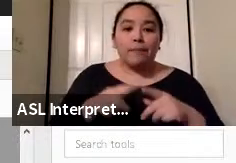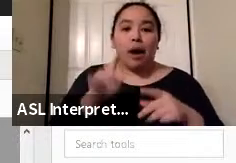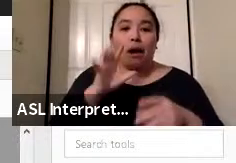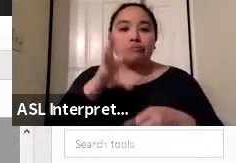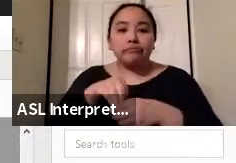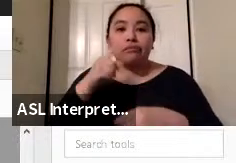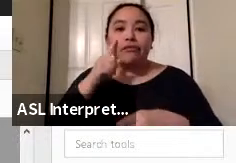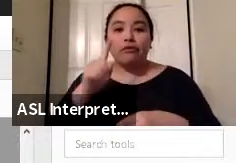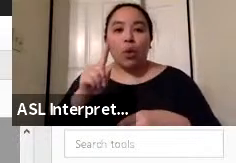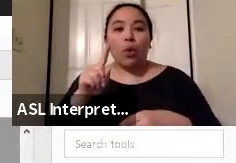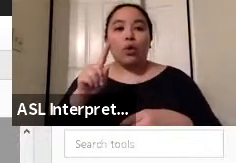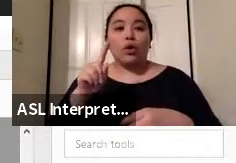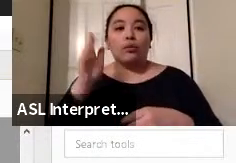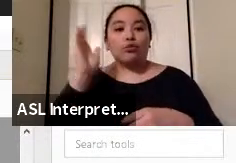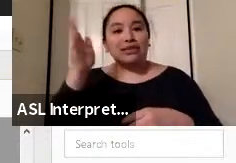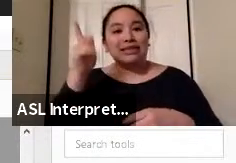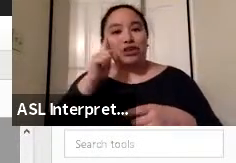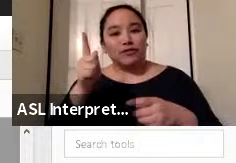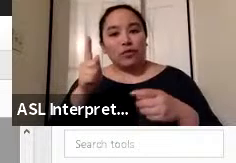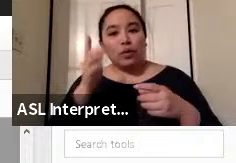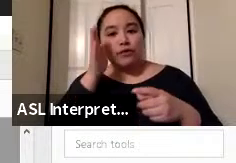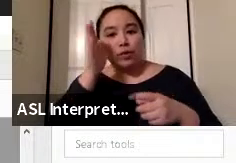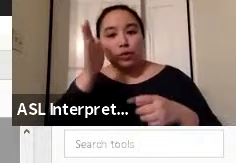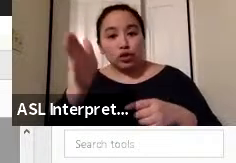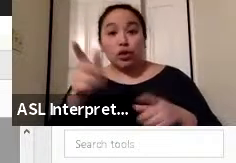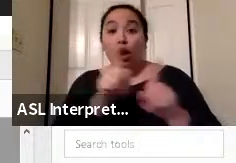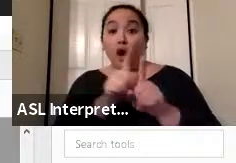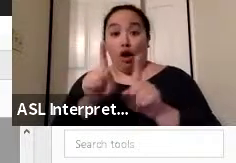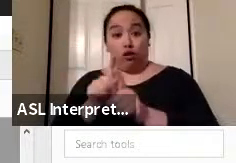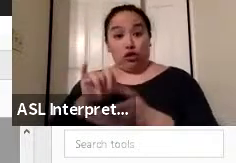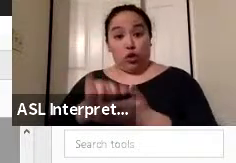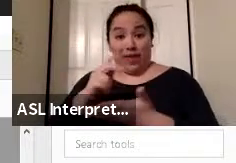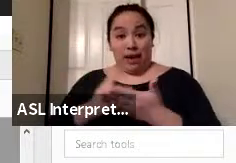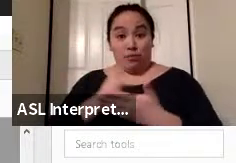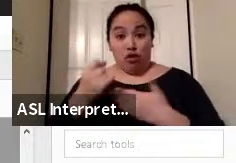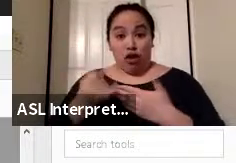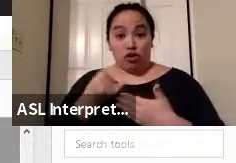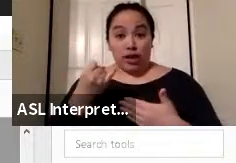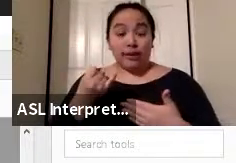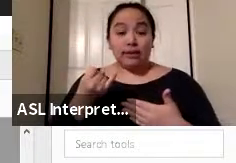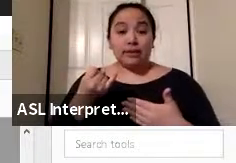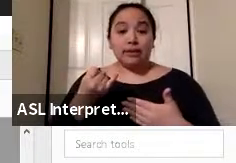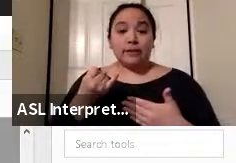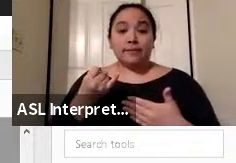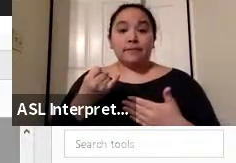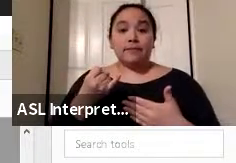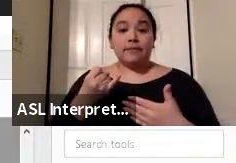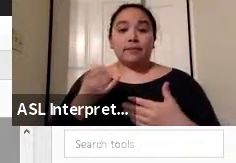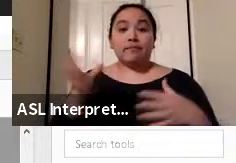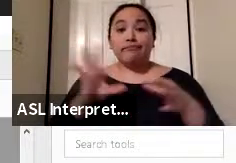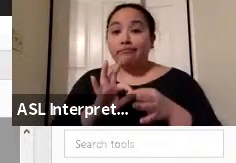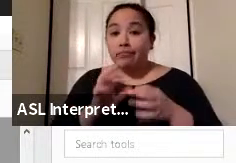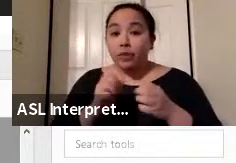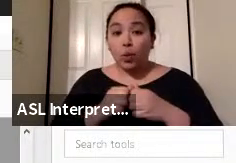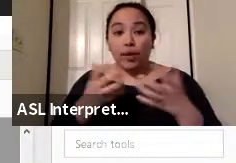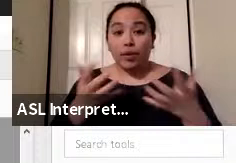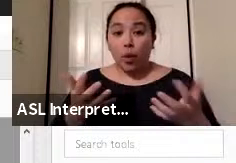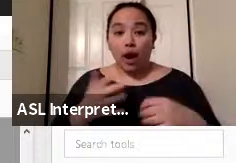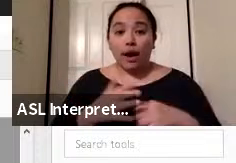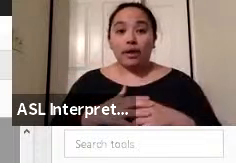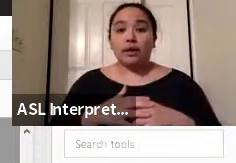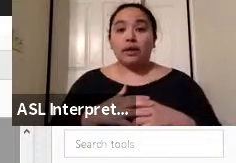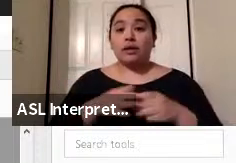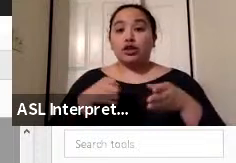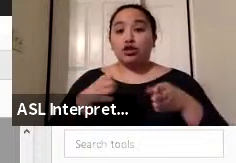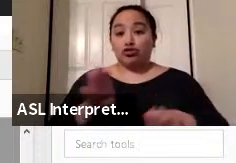TCC presentation at a future time. But the project also is complemented by street